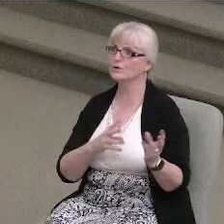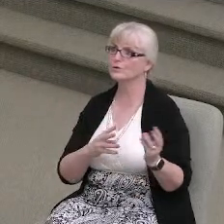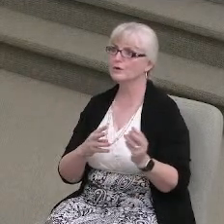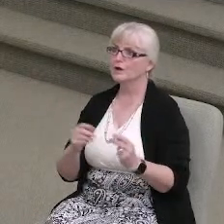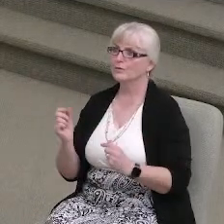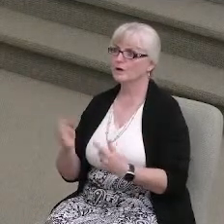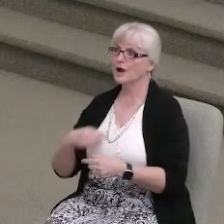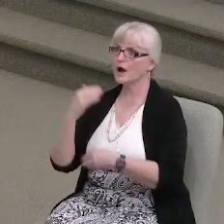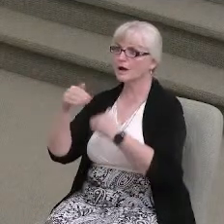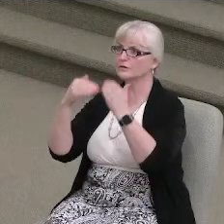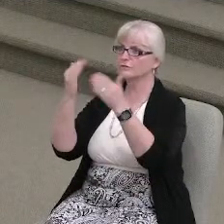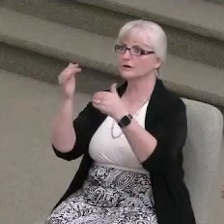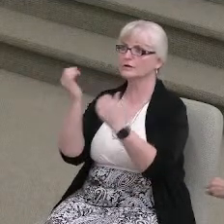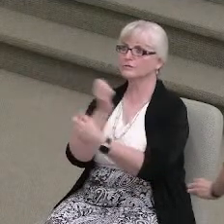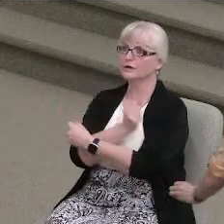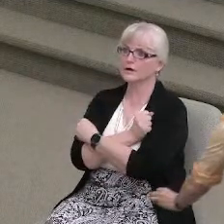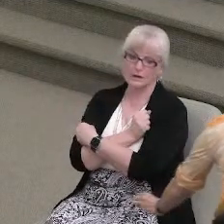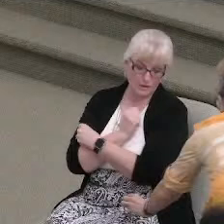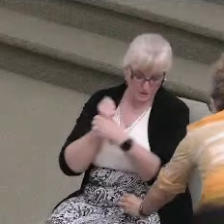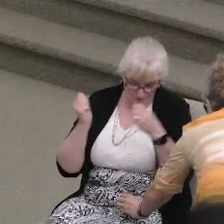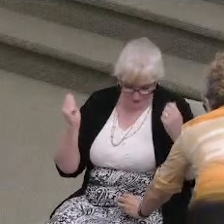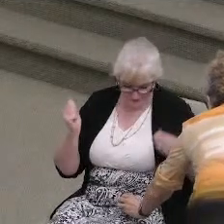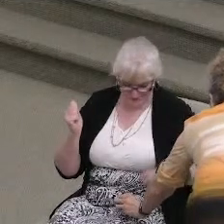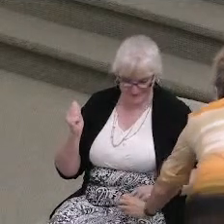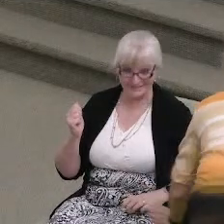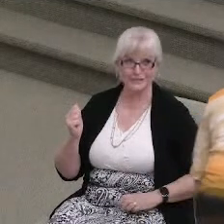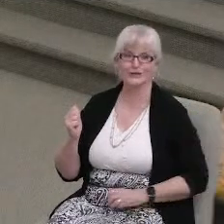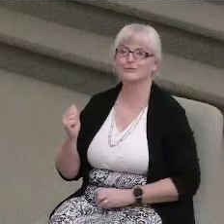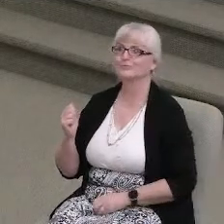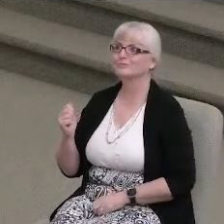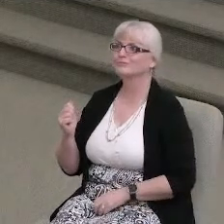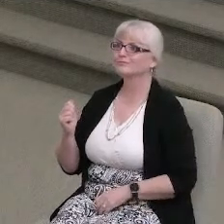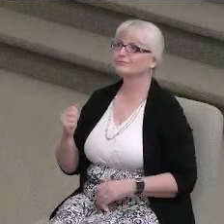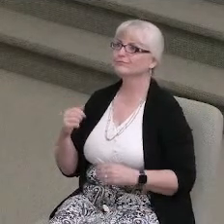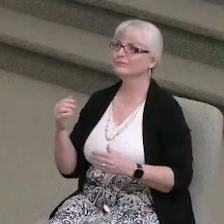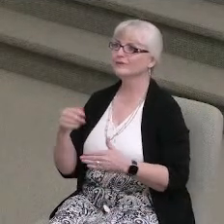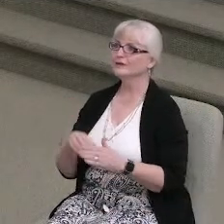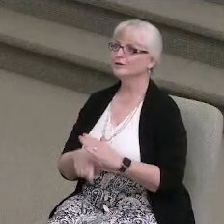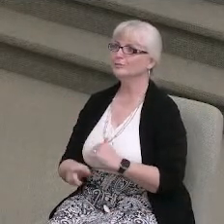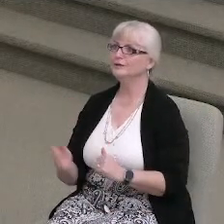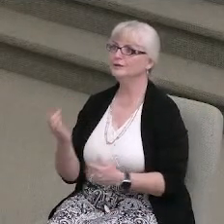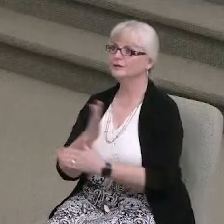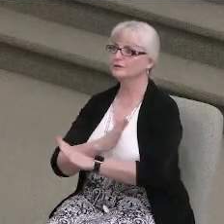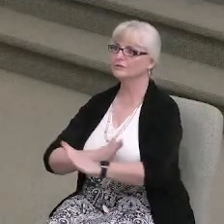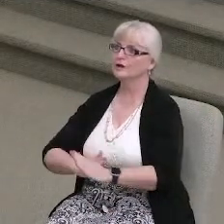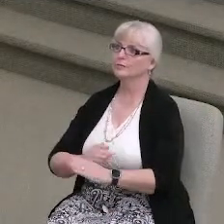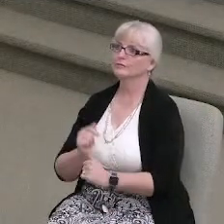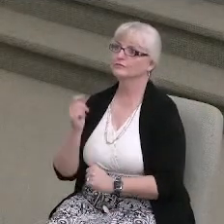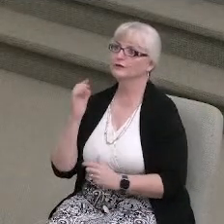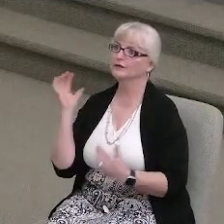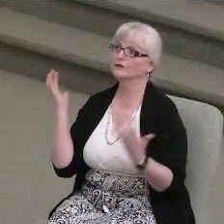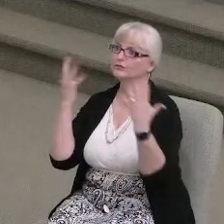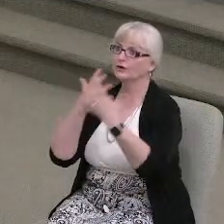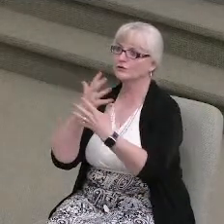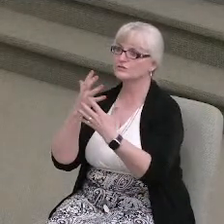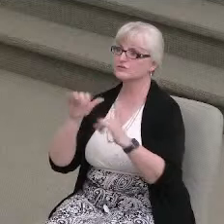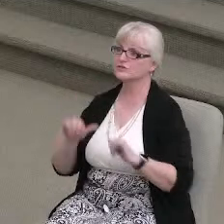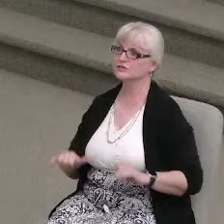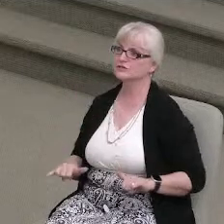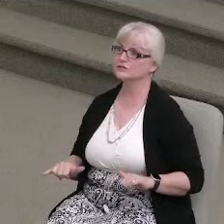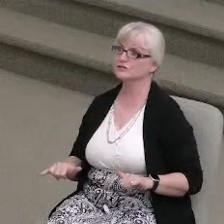storm. What heights of love, what depths of peace, when fears